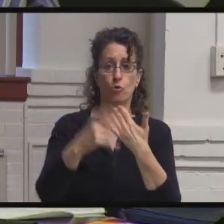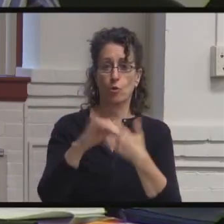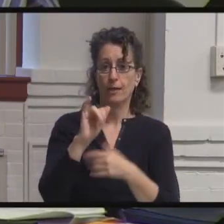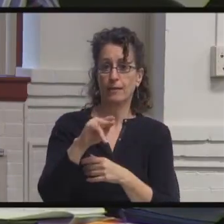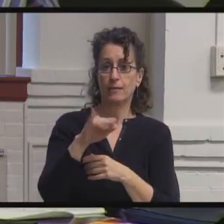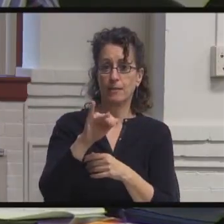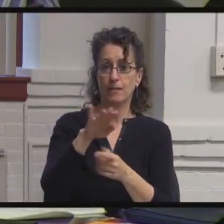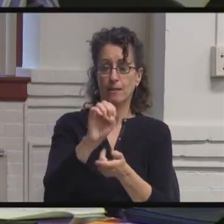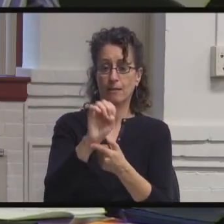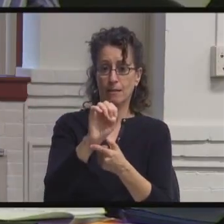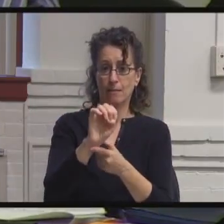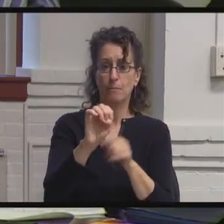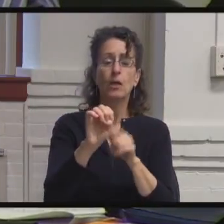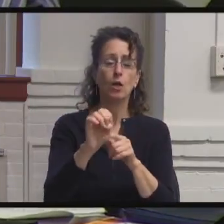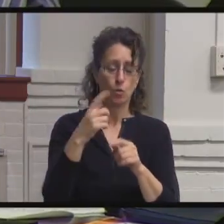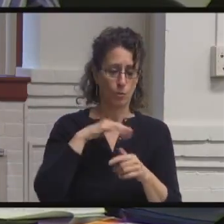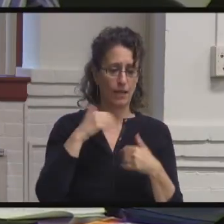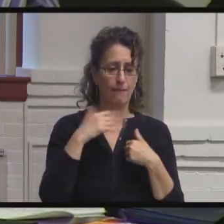that we had